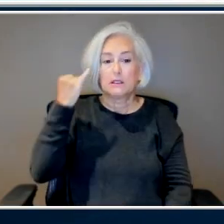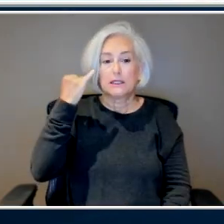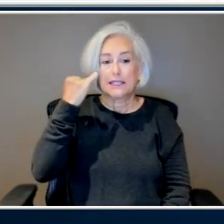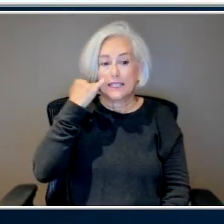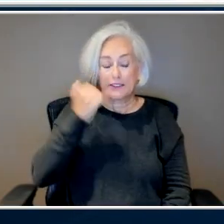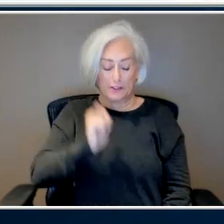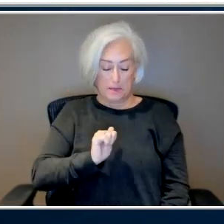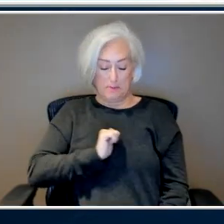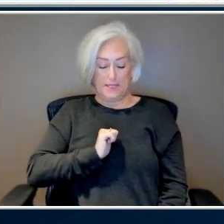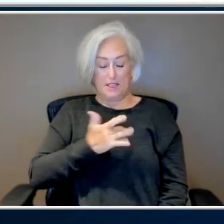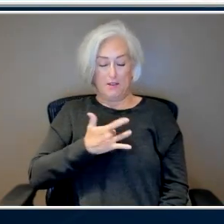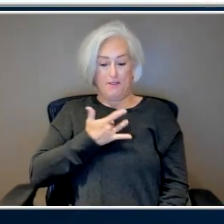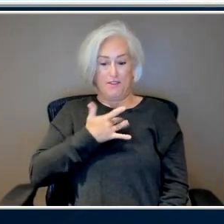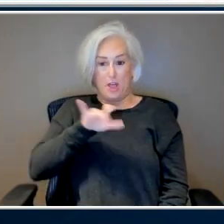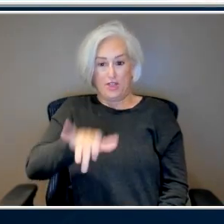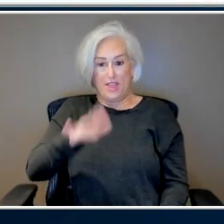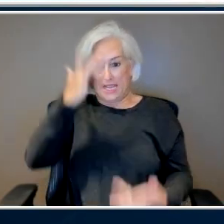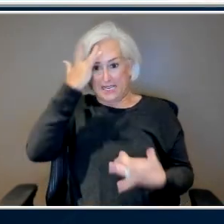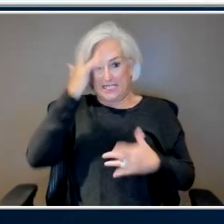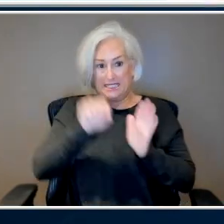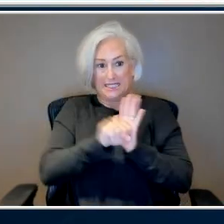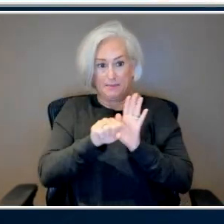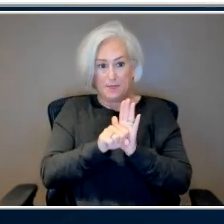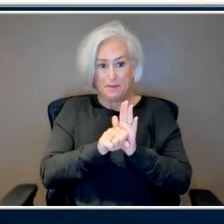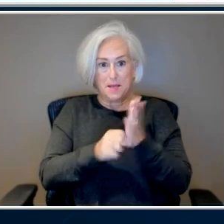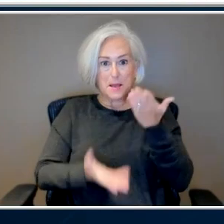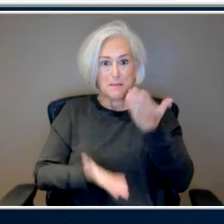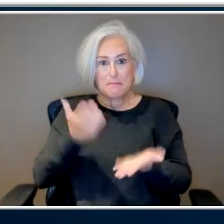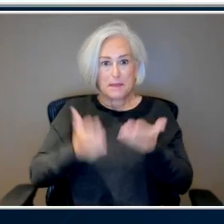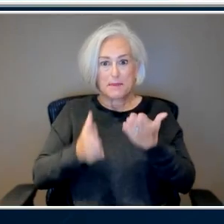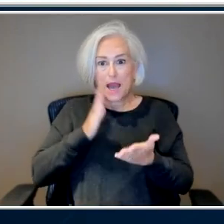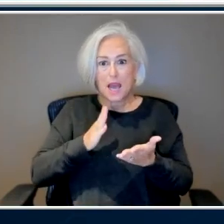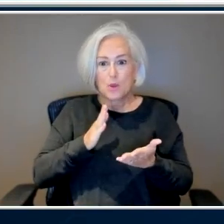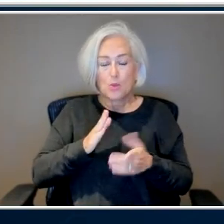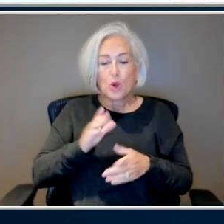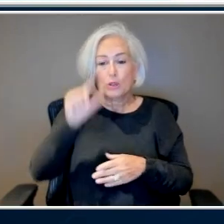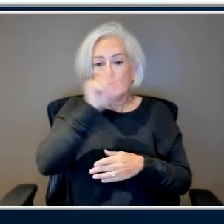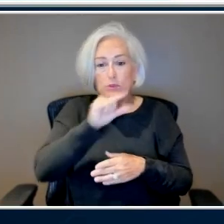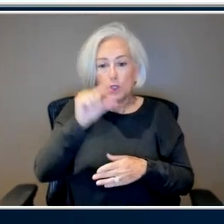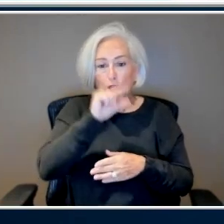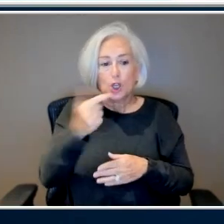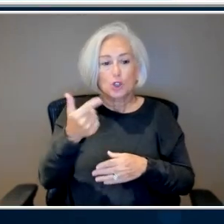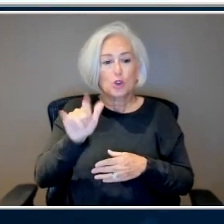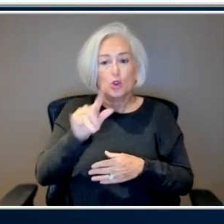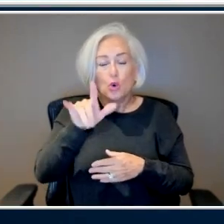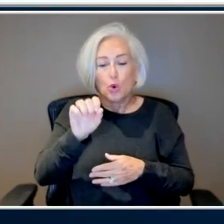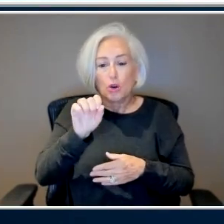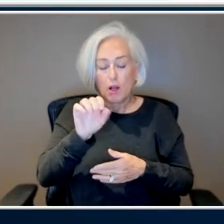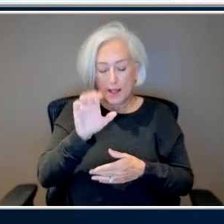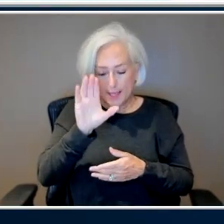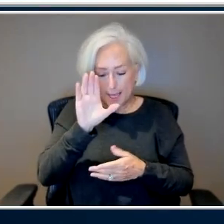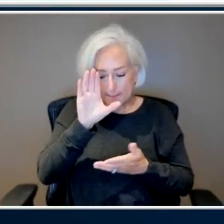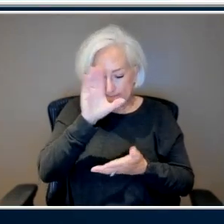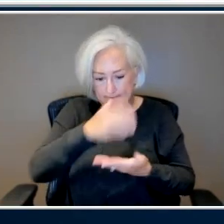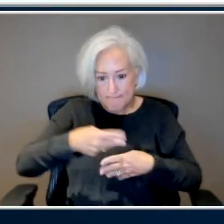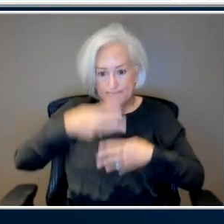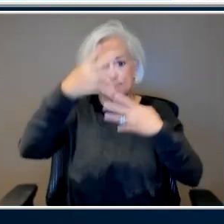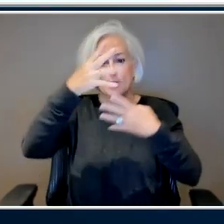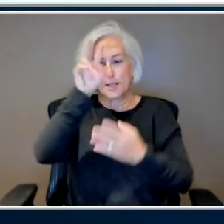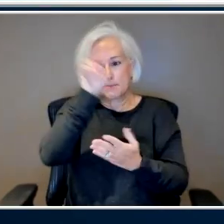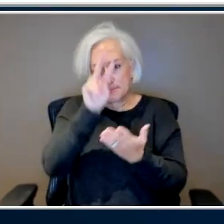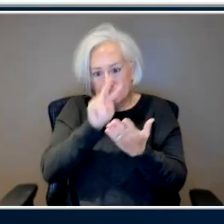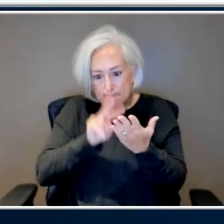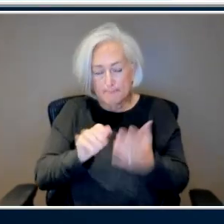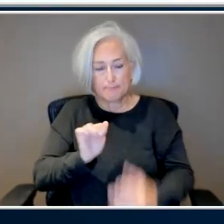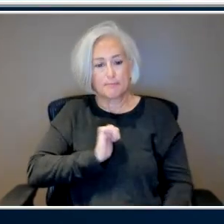those symptoms that you were describing, I might want to Google and start researching on my own. But as a nurse, were you thinking this might be something else? I mean, what were you thinking